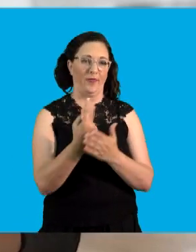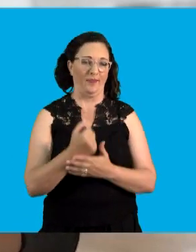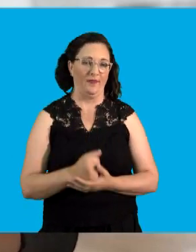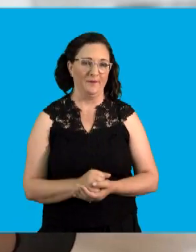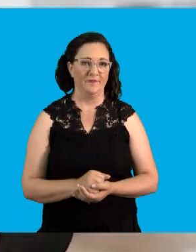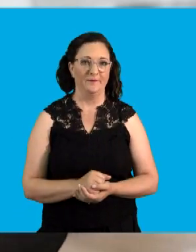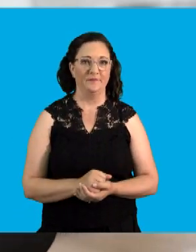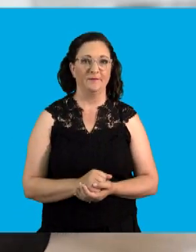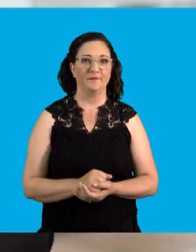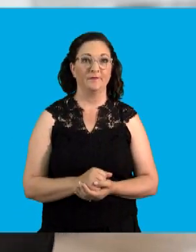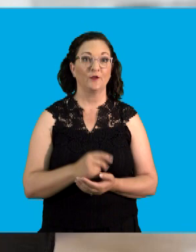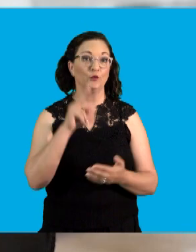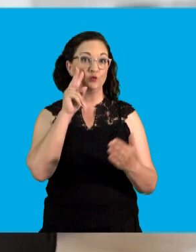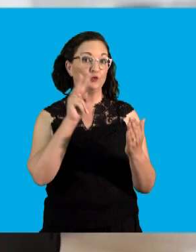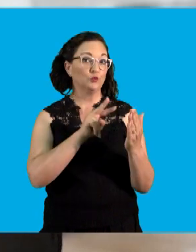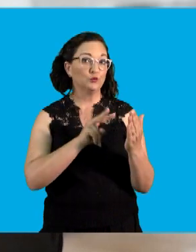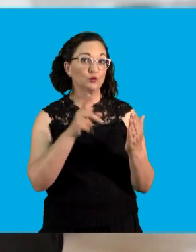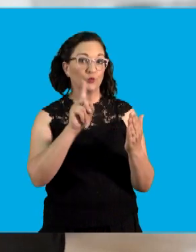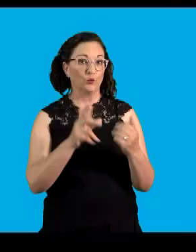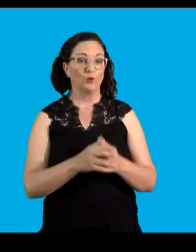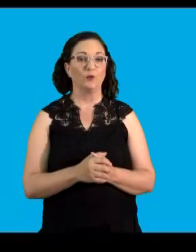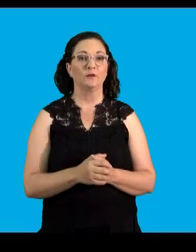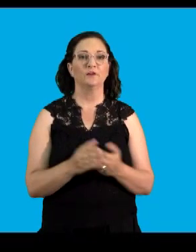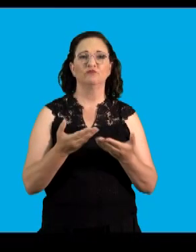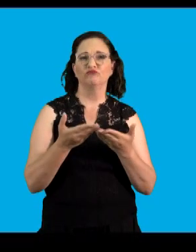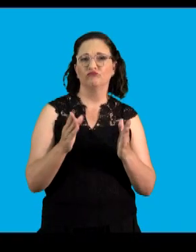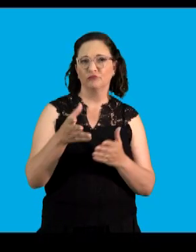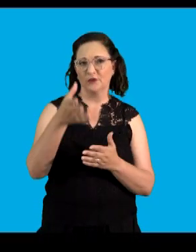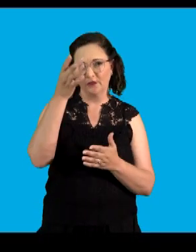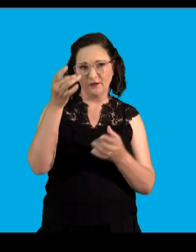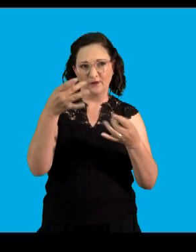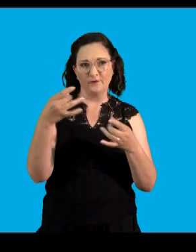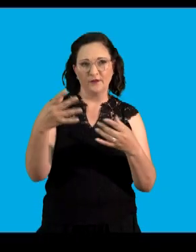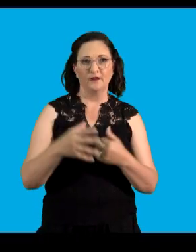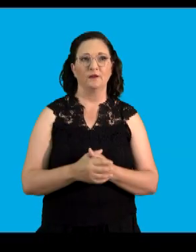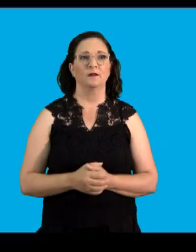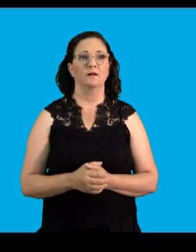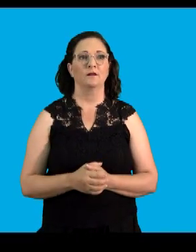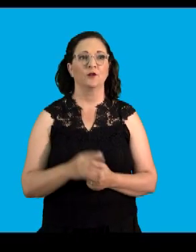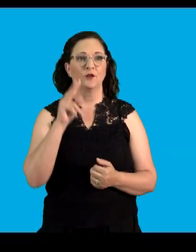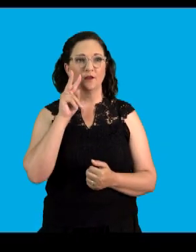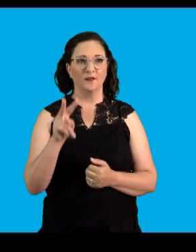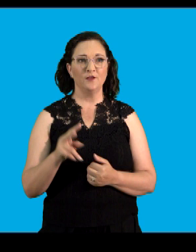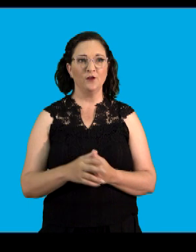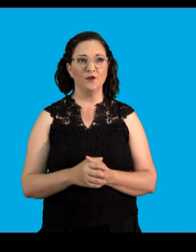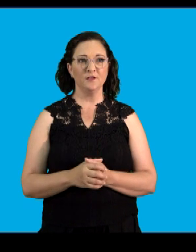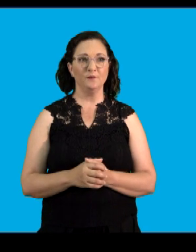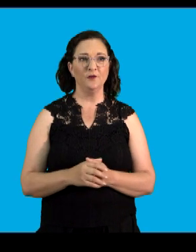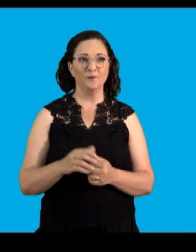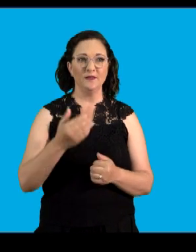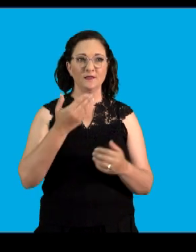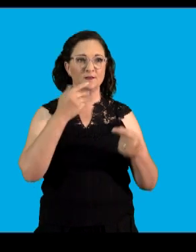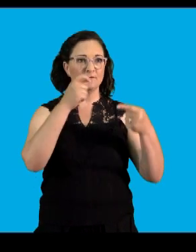So this is what we'll be looking at for today. The general information that we have for Paper 1, we'll be looking at the mark allocation